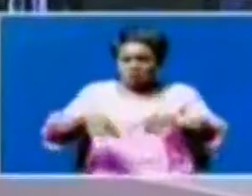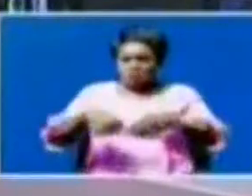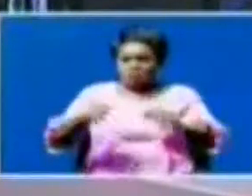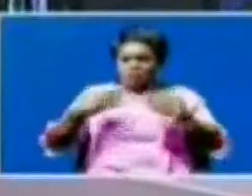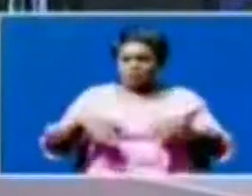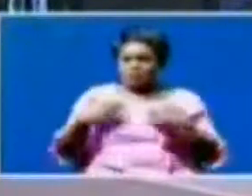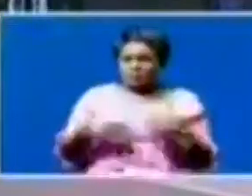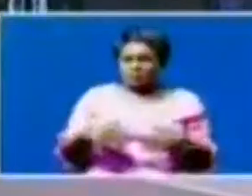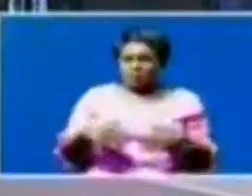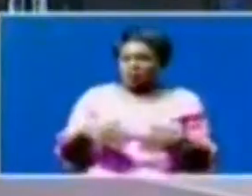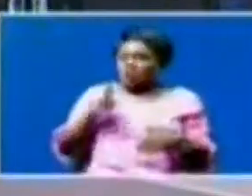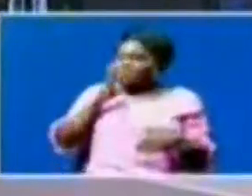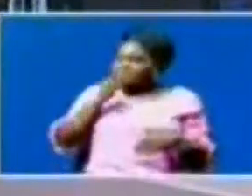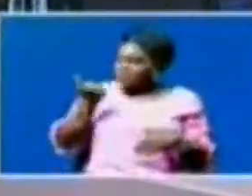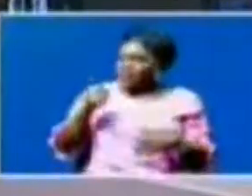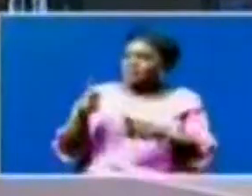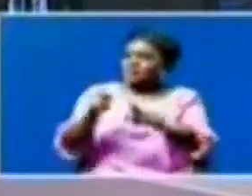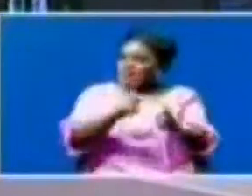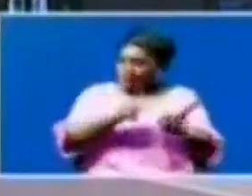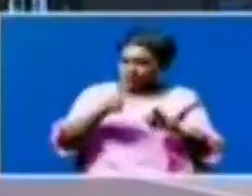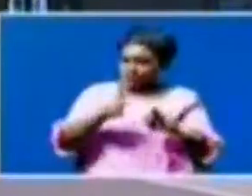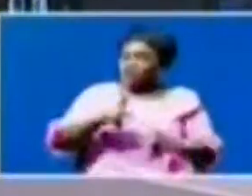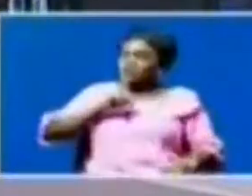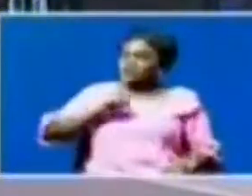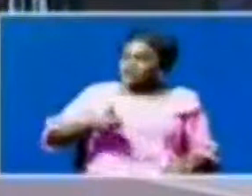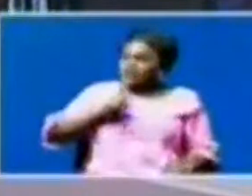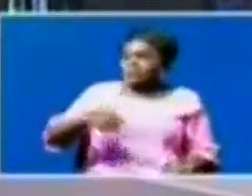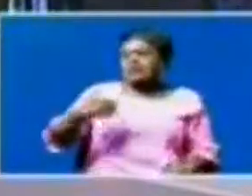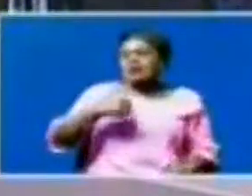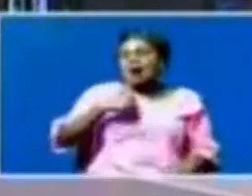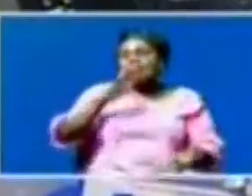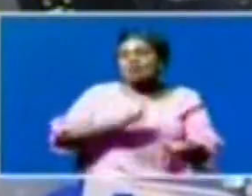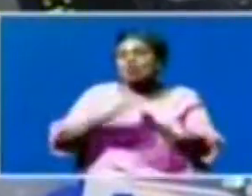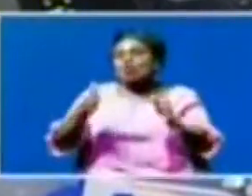sasa wanafaa kuwa waangalifu na wenye nidhamu ya juu barabarani.